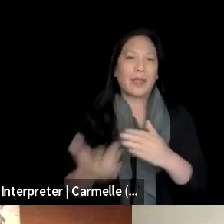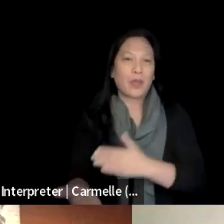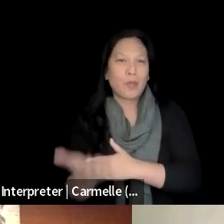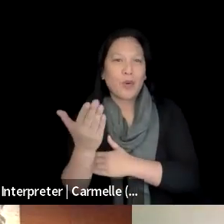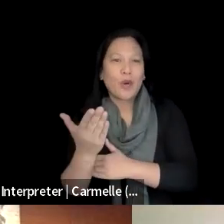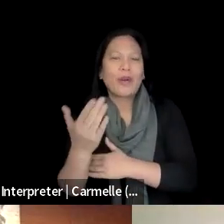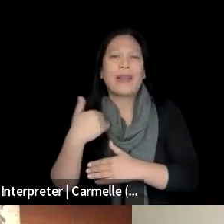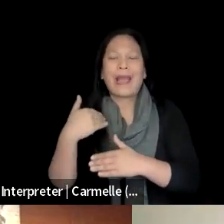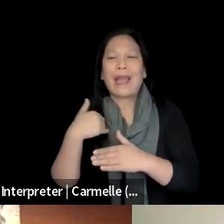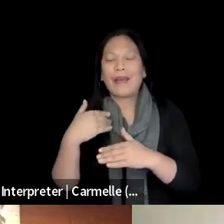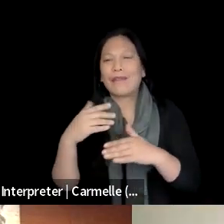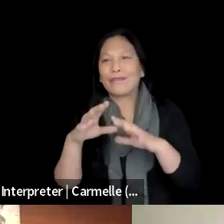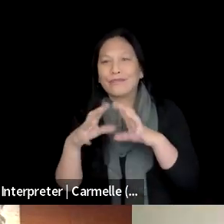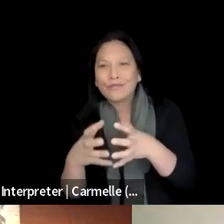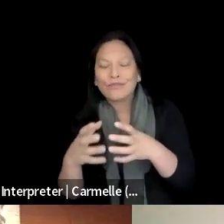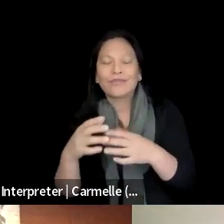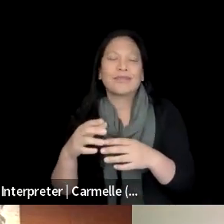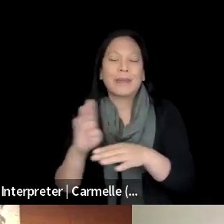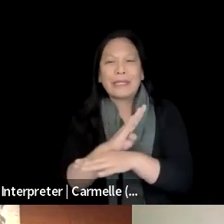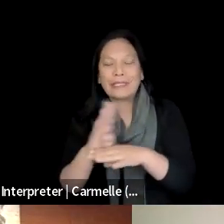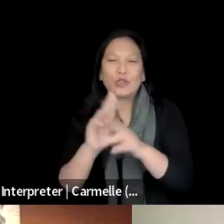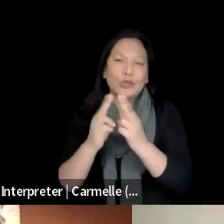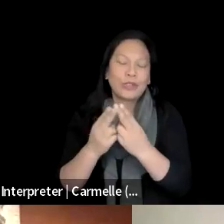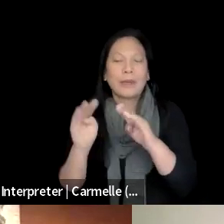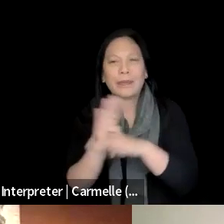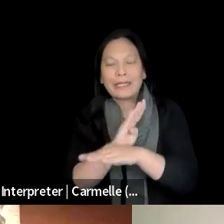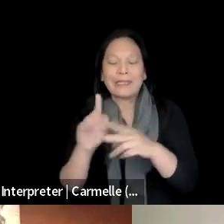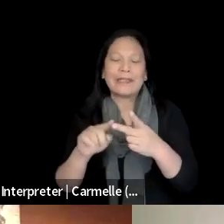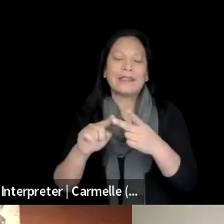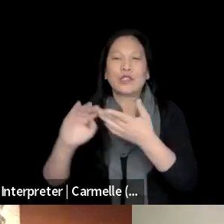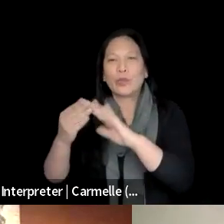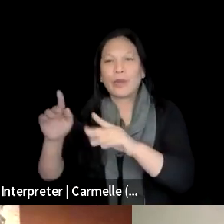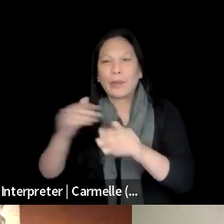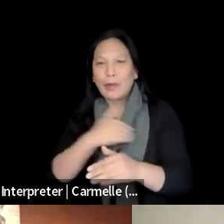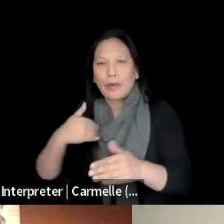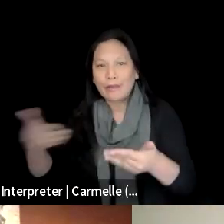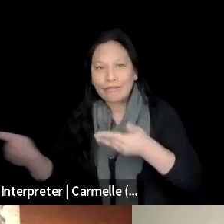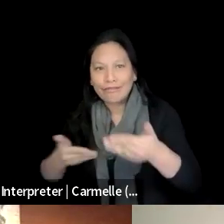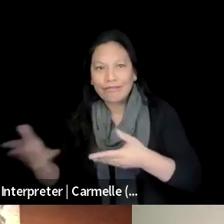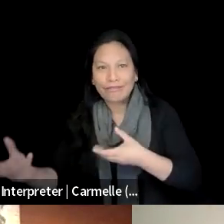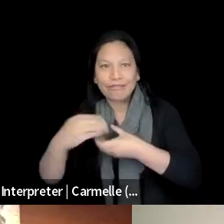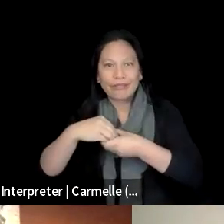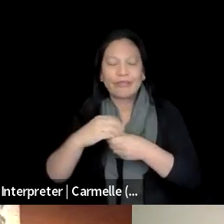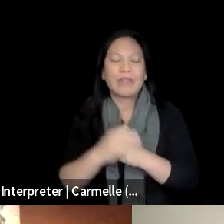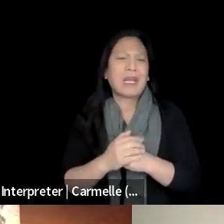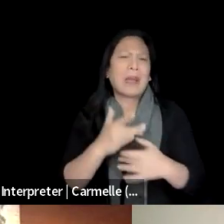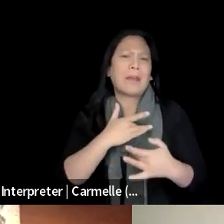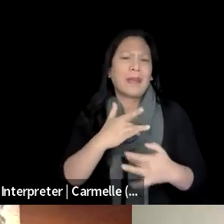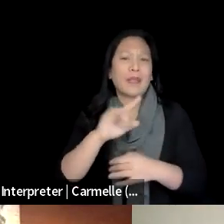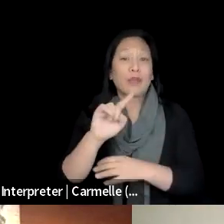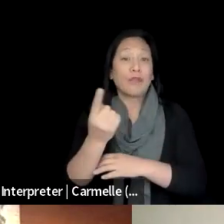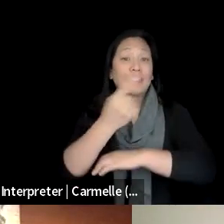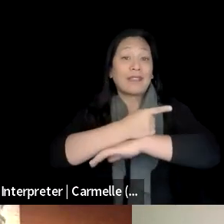equity business and then a first read, and sometimes there's like community members invited to that. But I'll often spend like the first